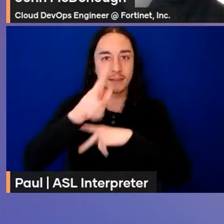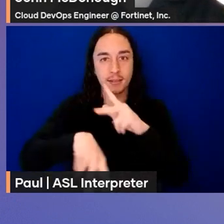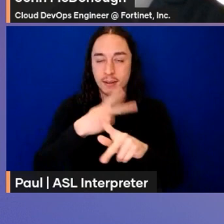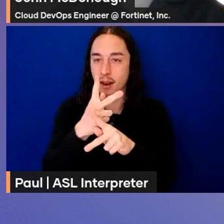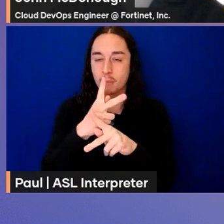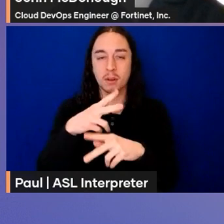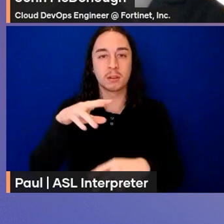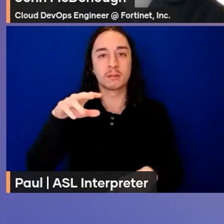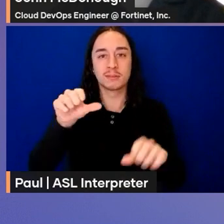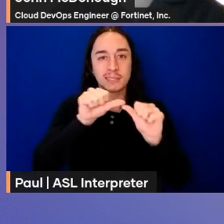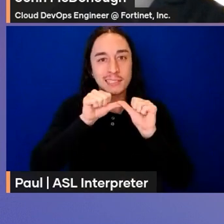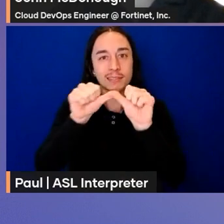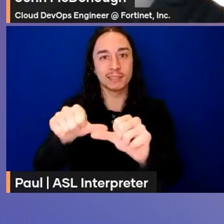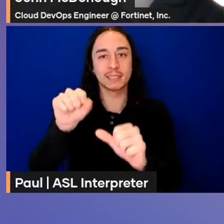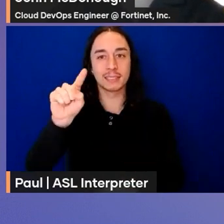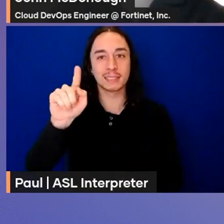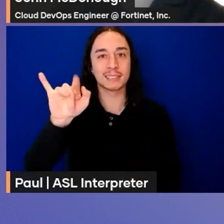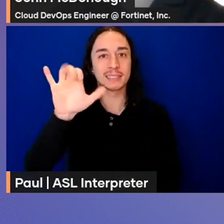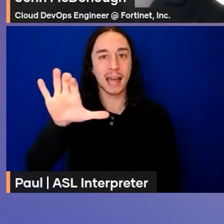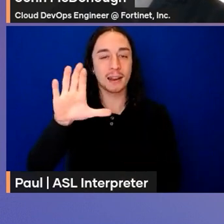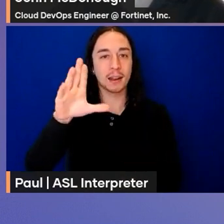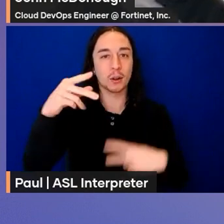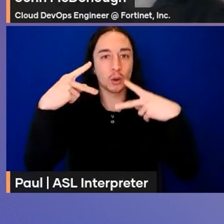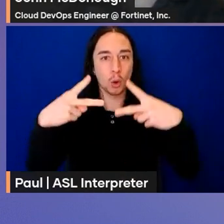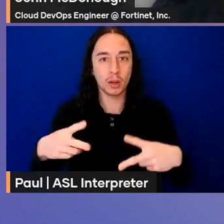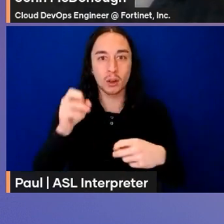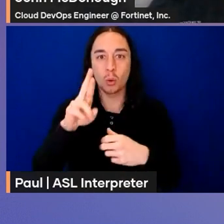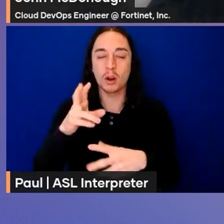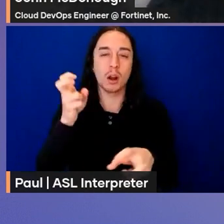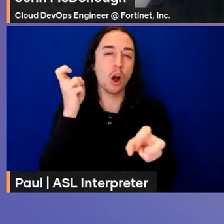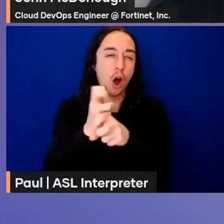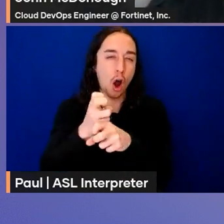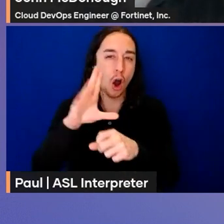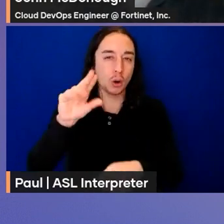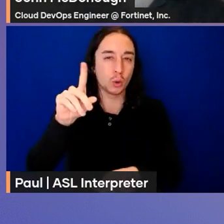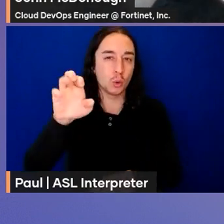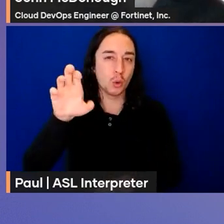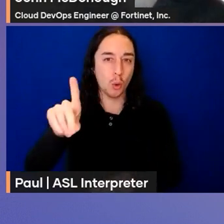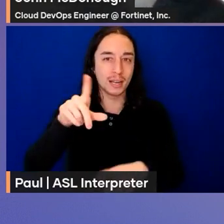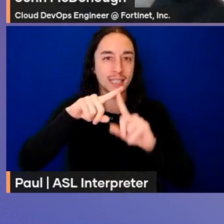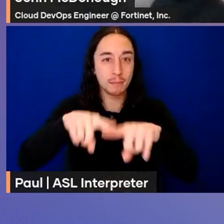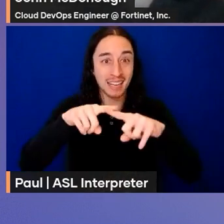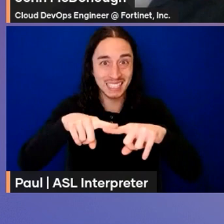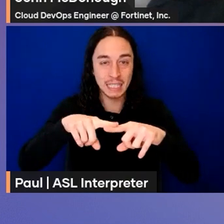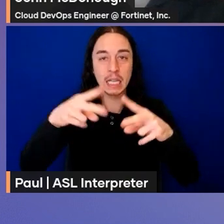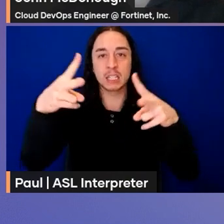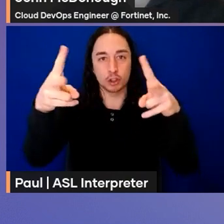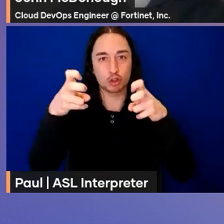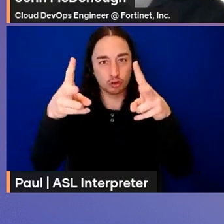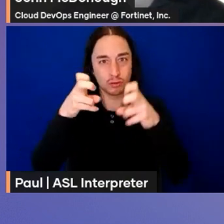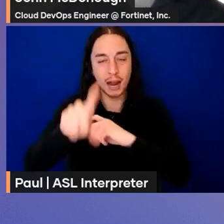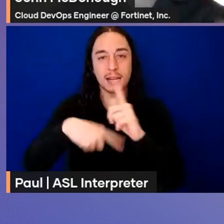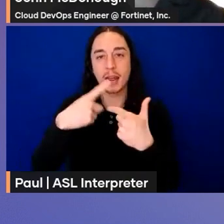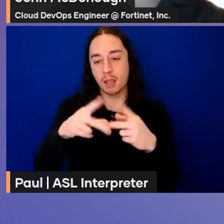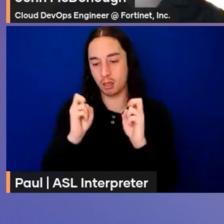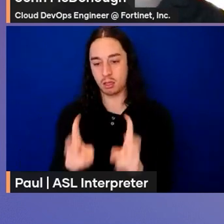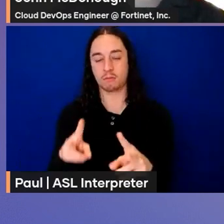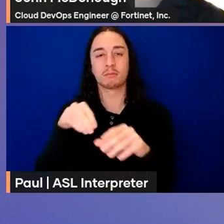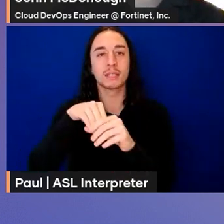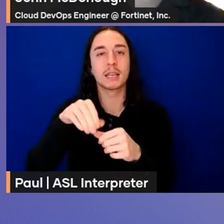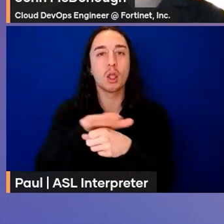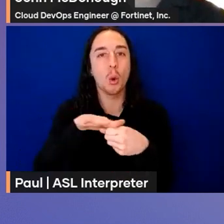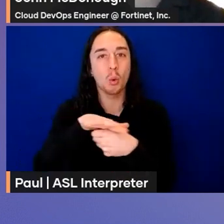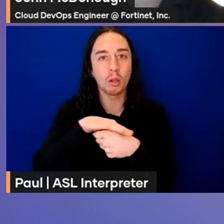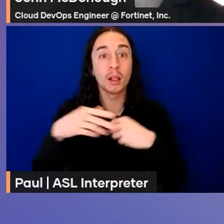static coding or hard-coded dependencies, and I've put them into my locals. So now I don't necessarily have to change my